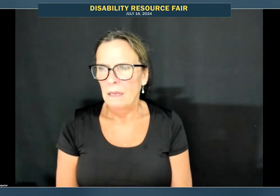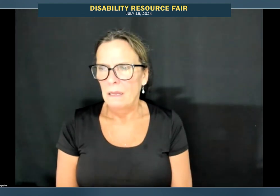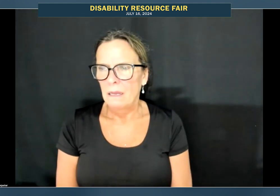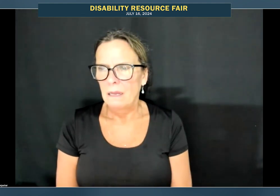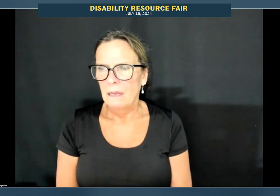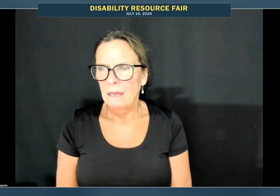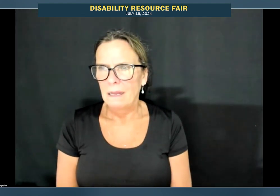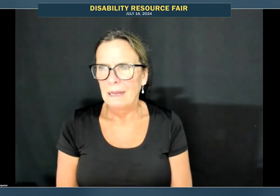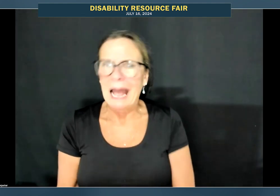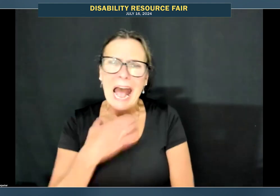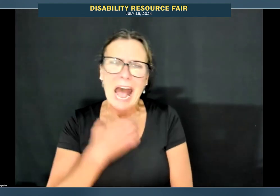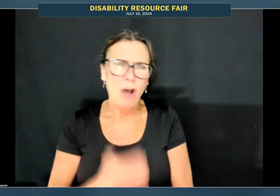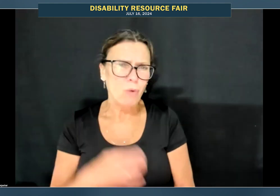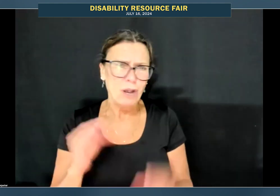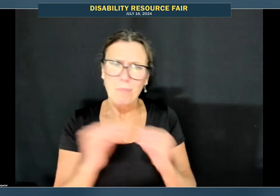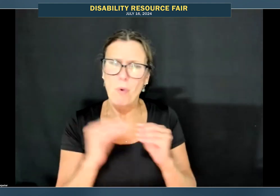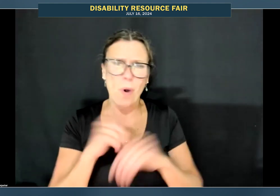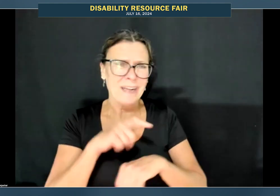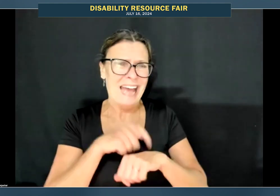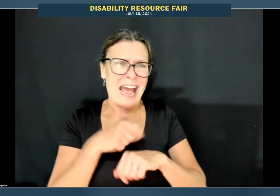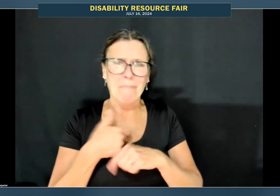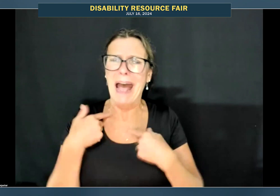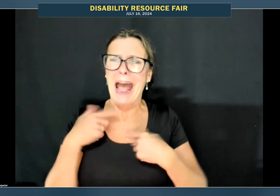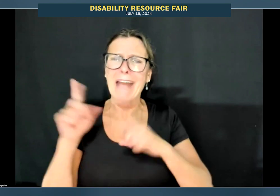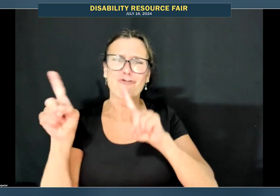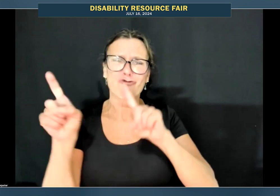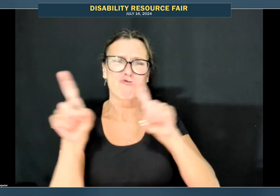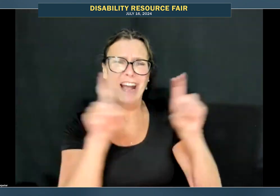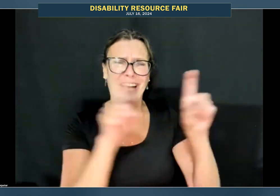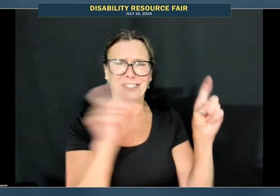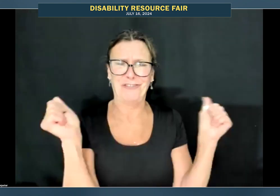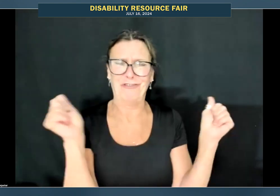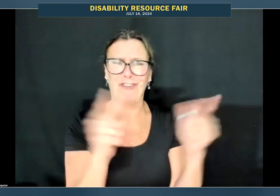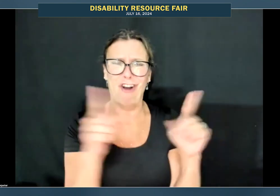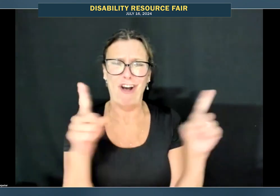I wish we had more time because I have questions for all the panelists.